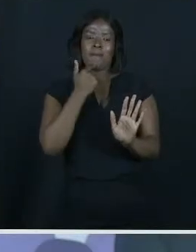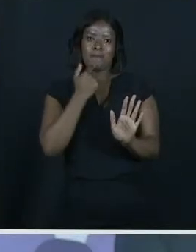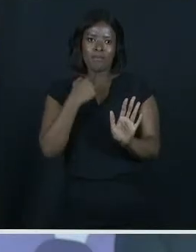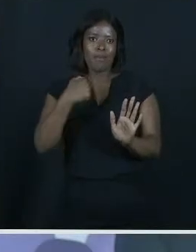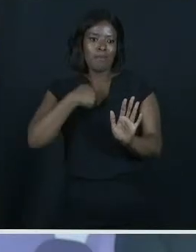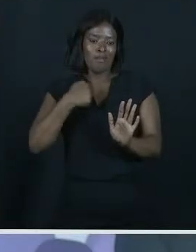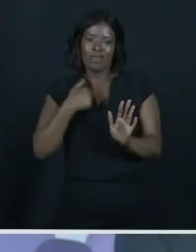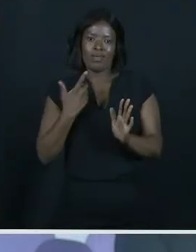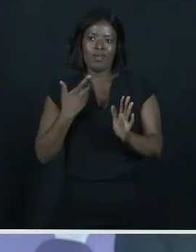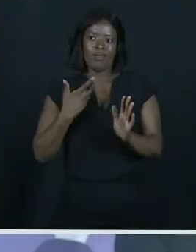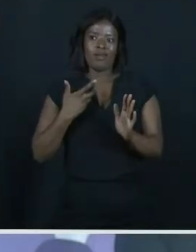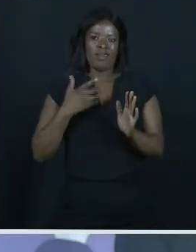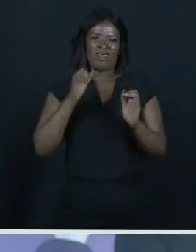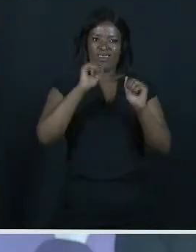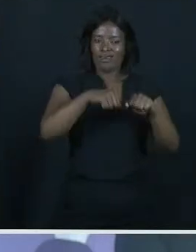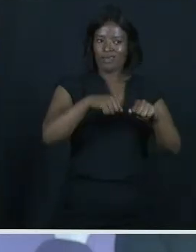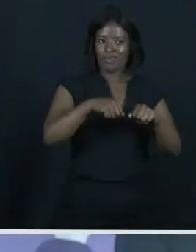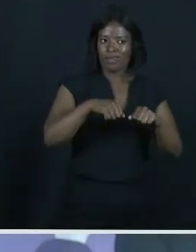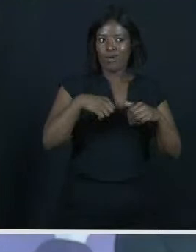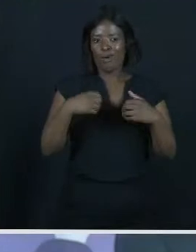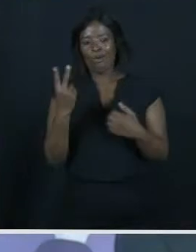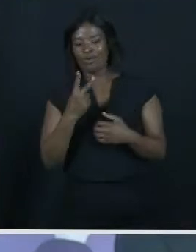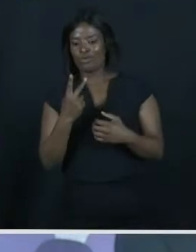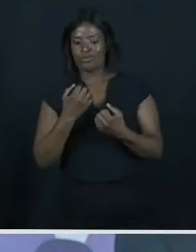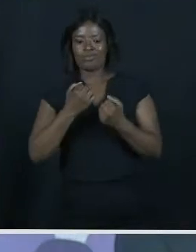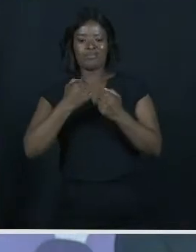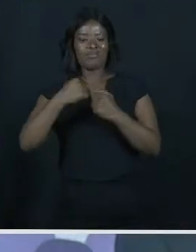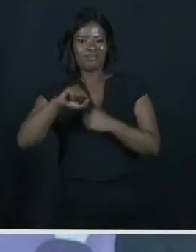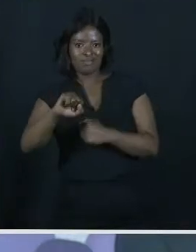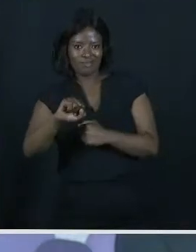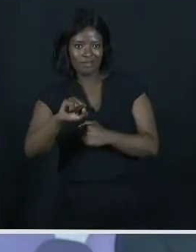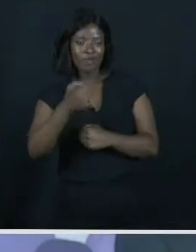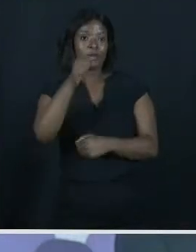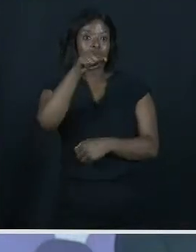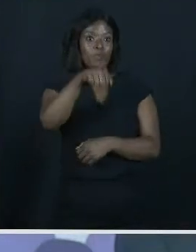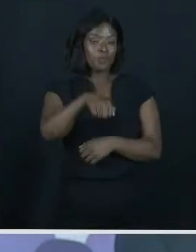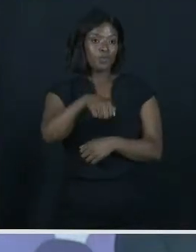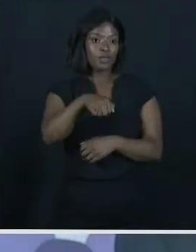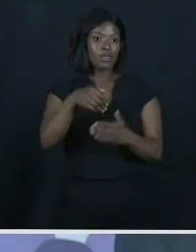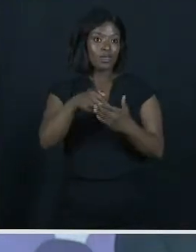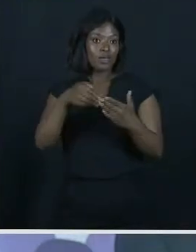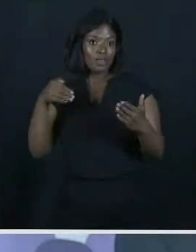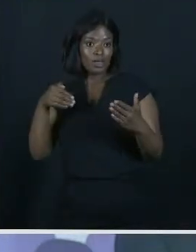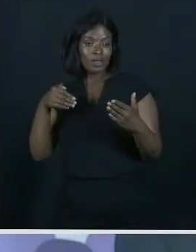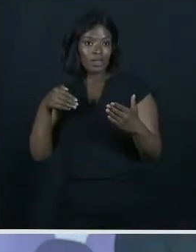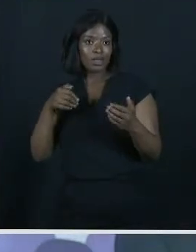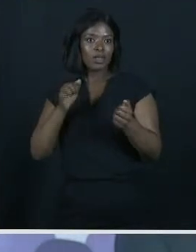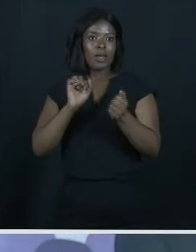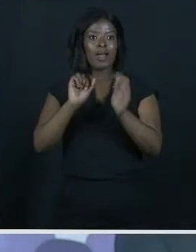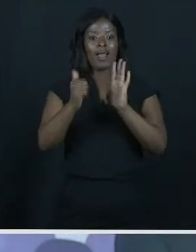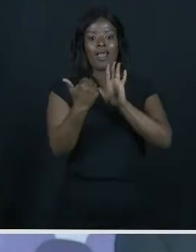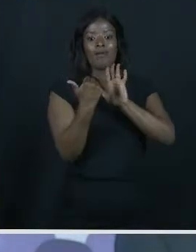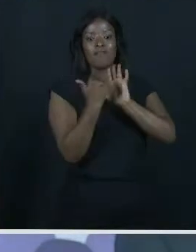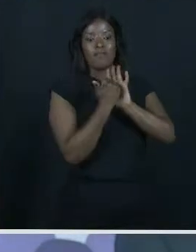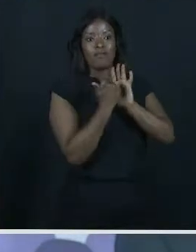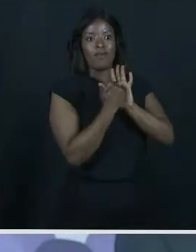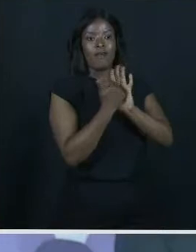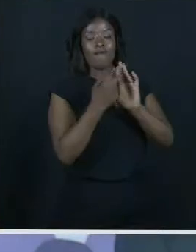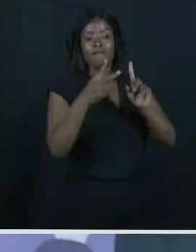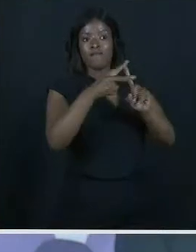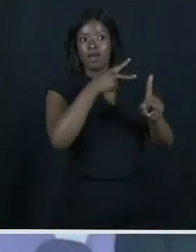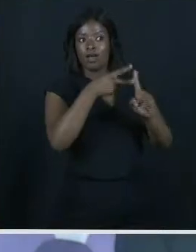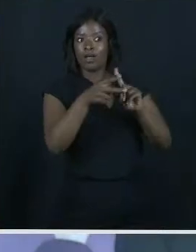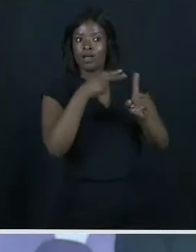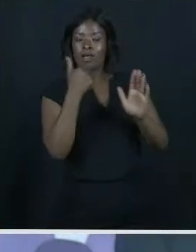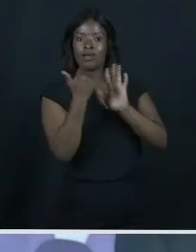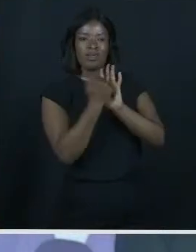Violent mindsets are formed decades before violent acts. And we